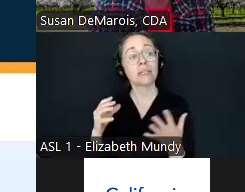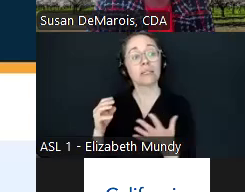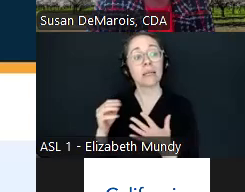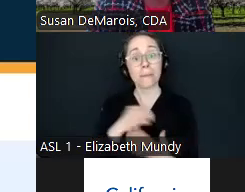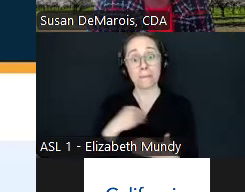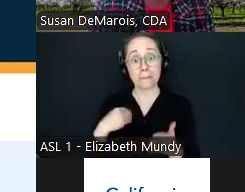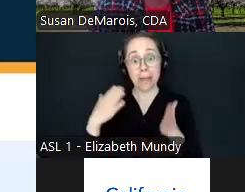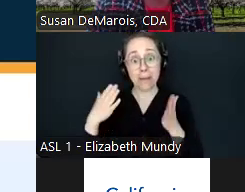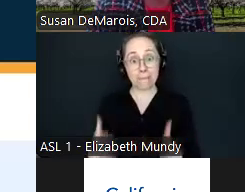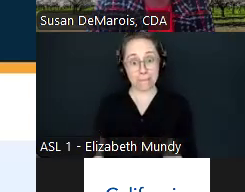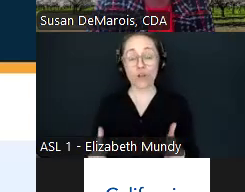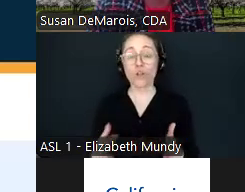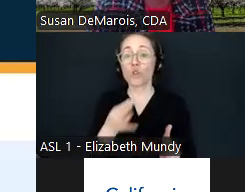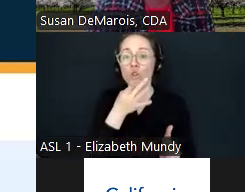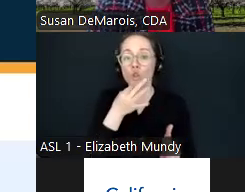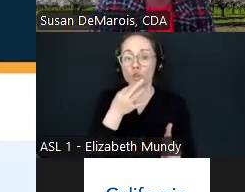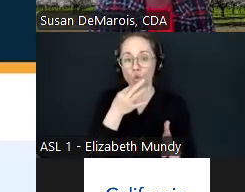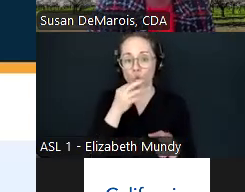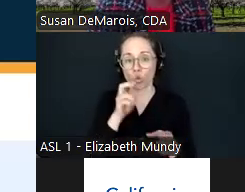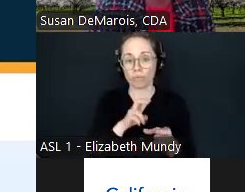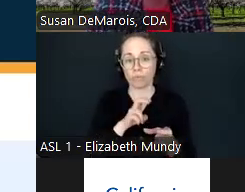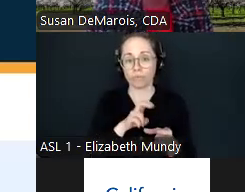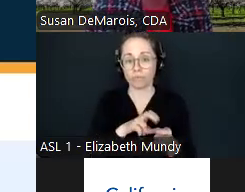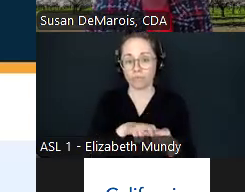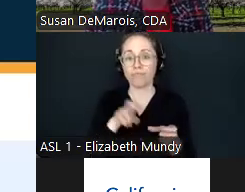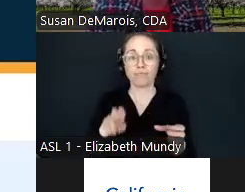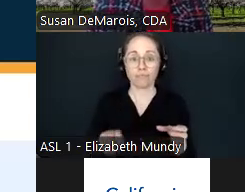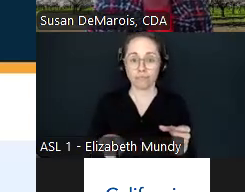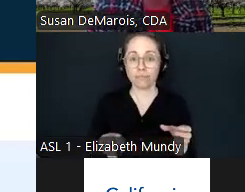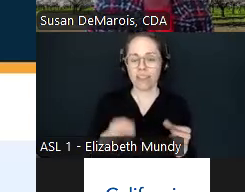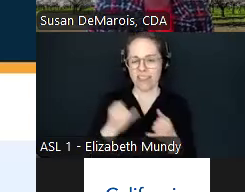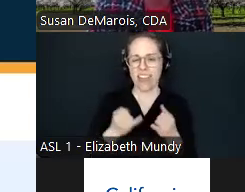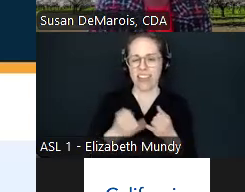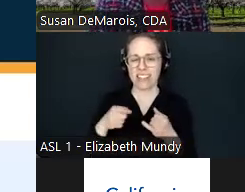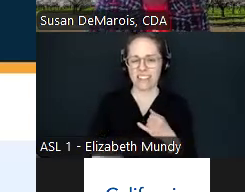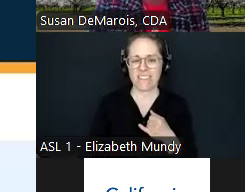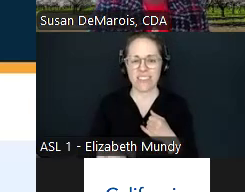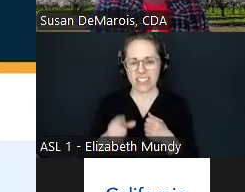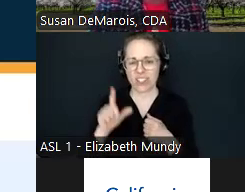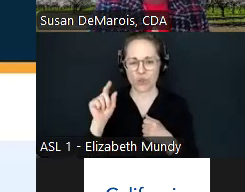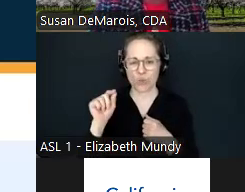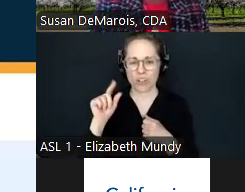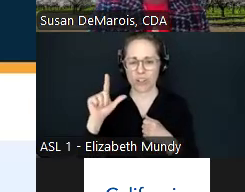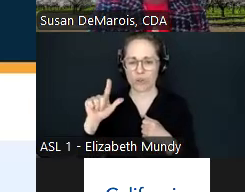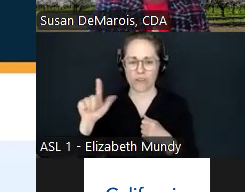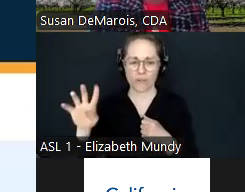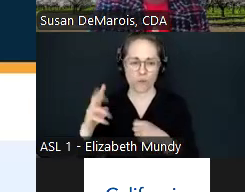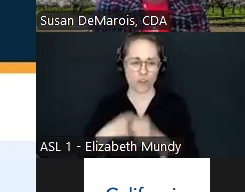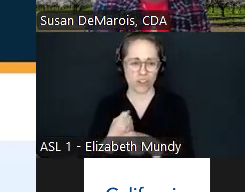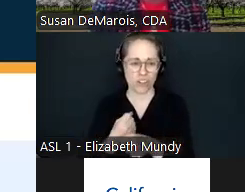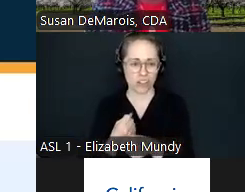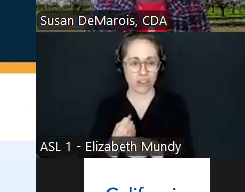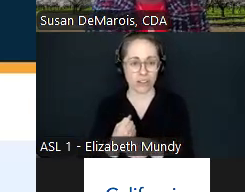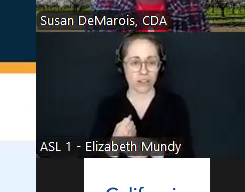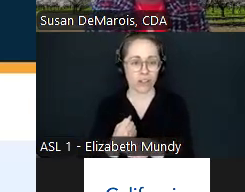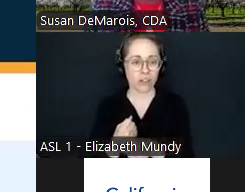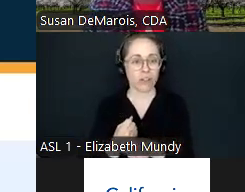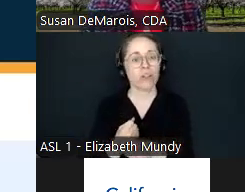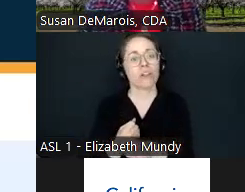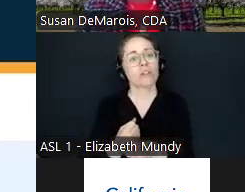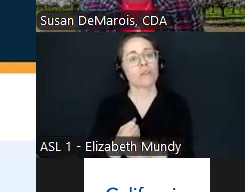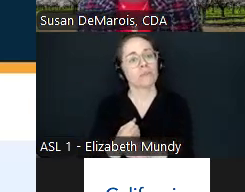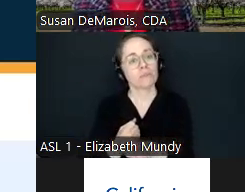be terming out at the end of this calendar year. So all of your terms will remain through